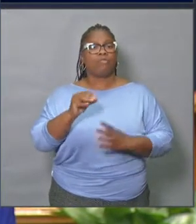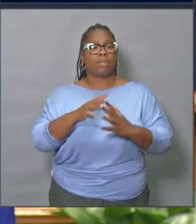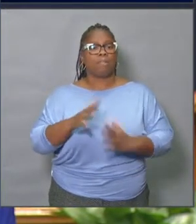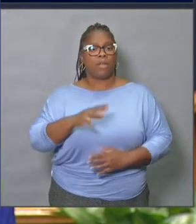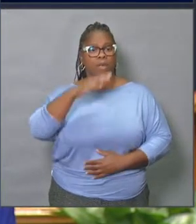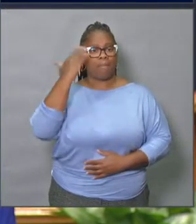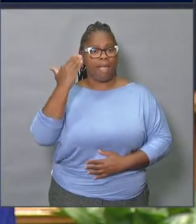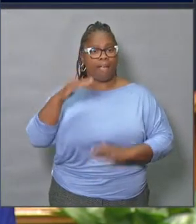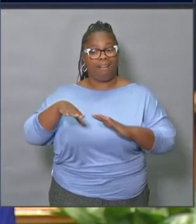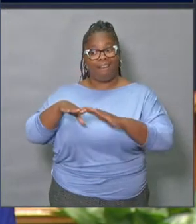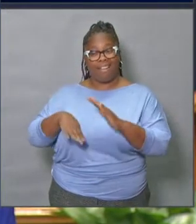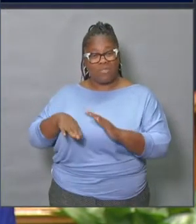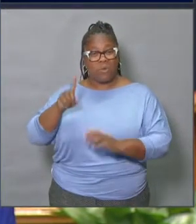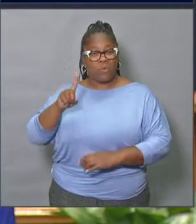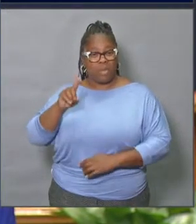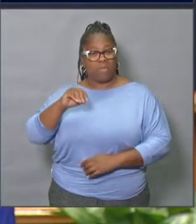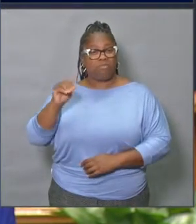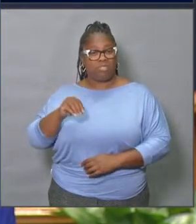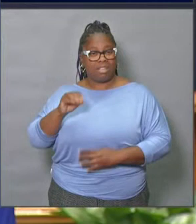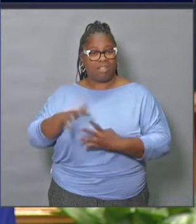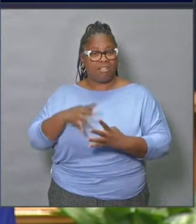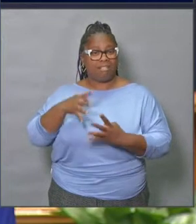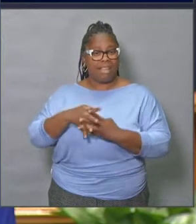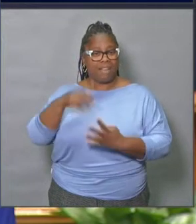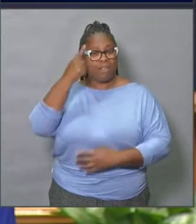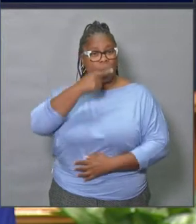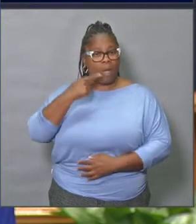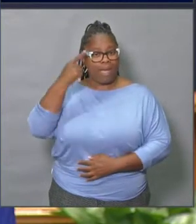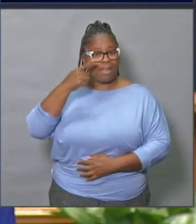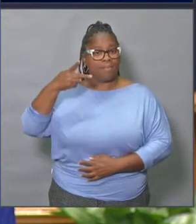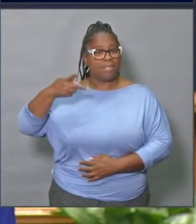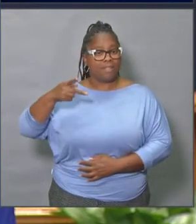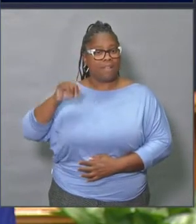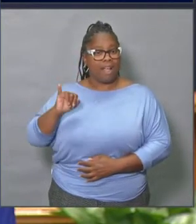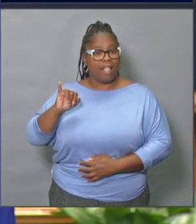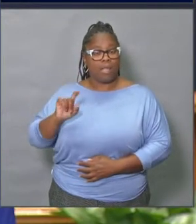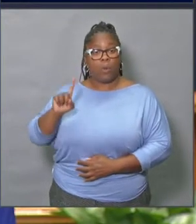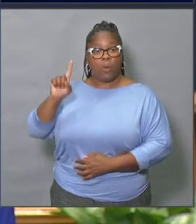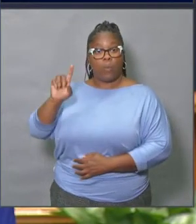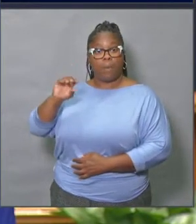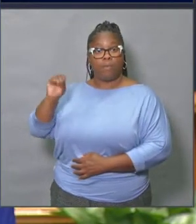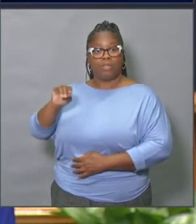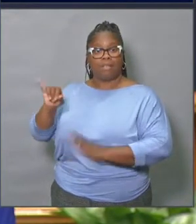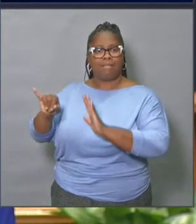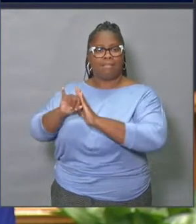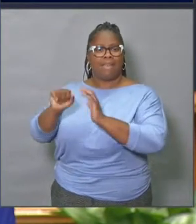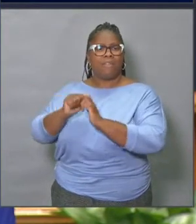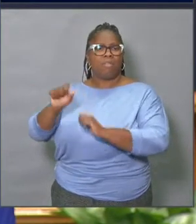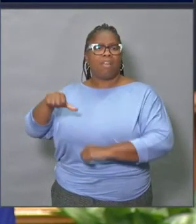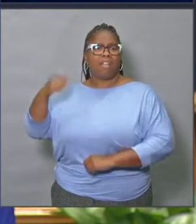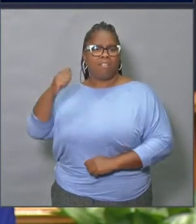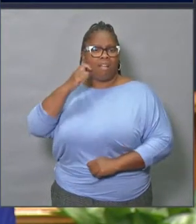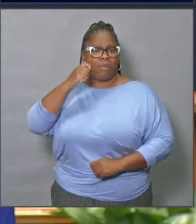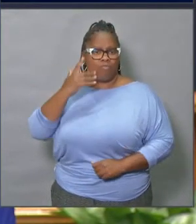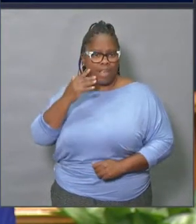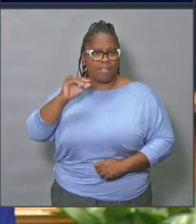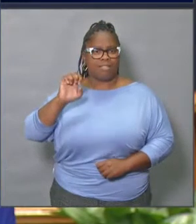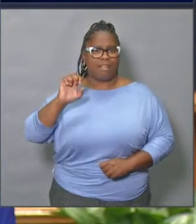slightly less than 1% are Native Hawaiian or Pacific Islander, and 1% identified with another race or